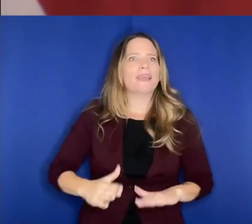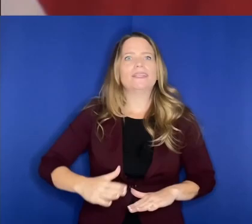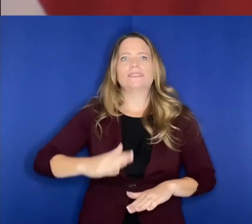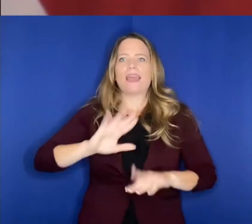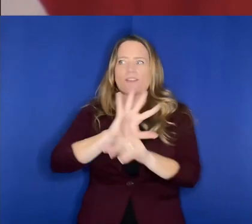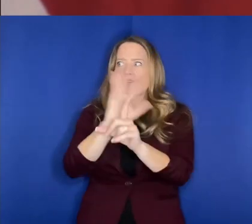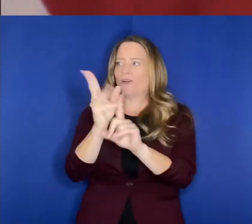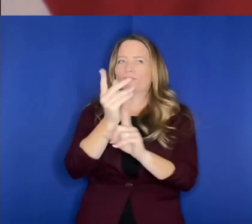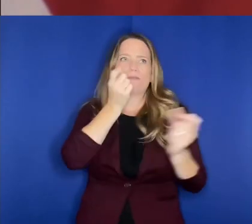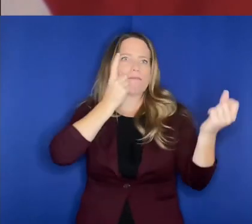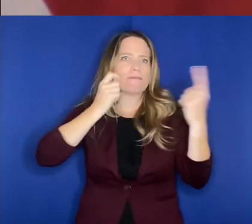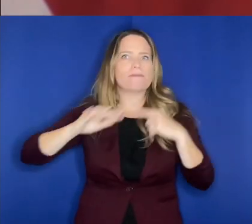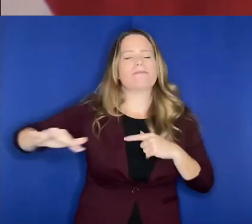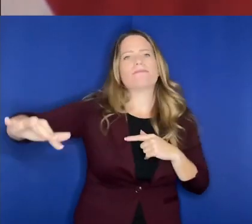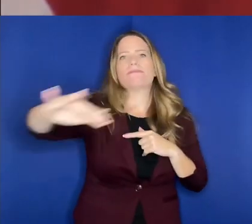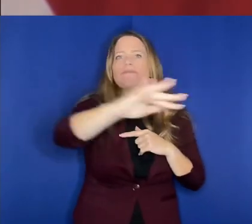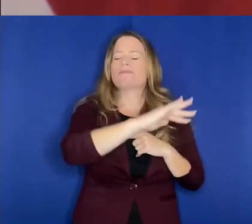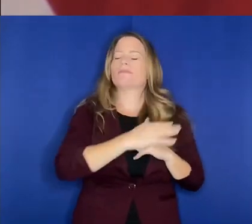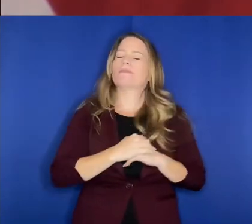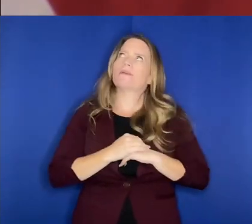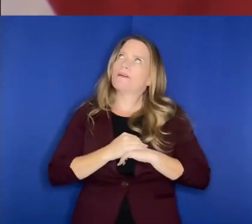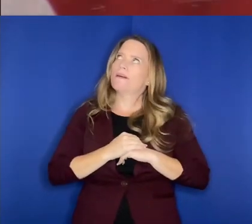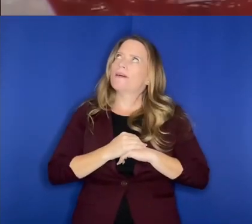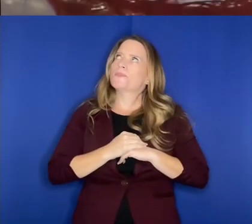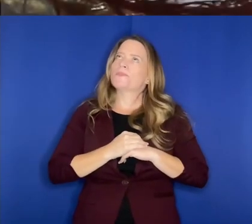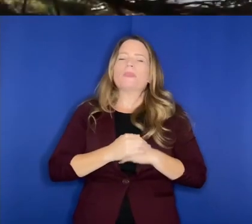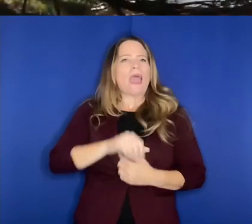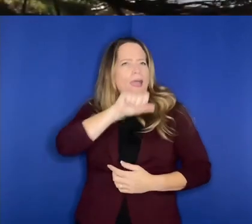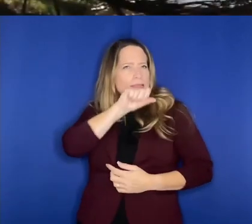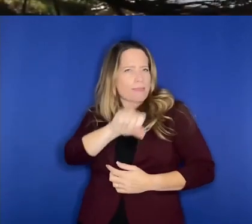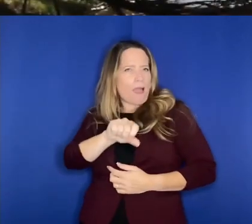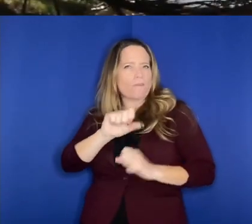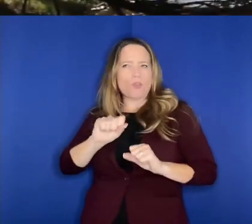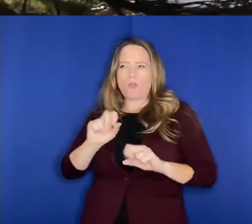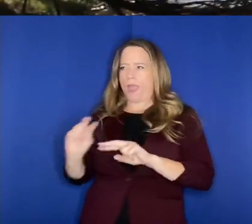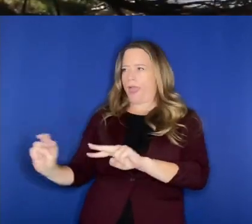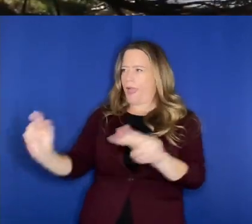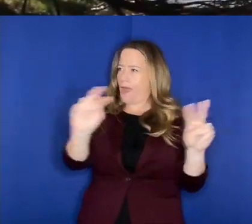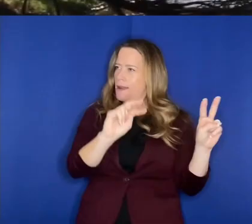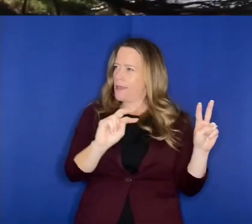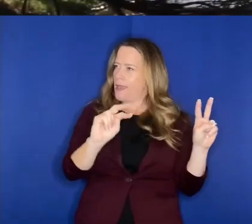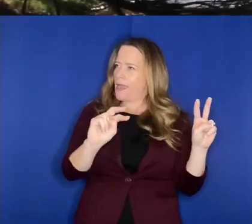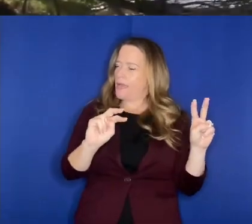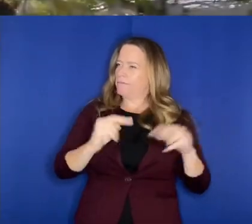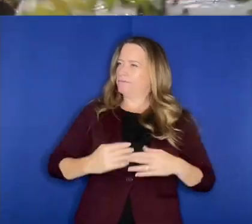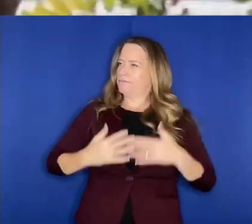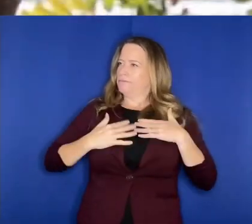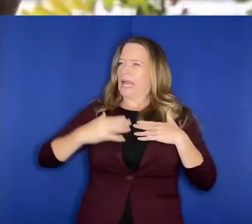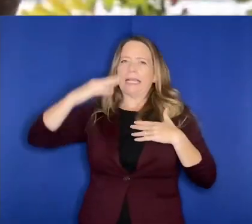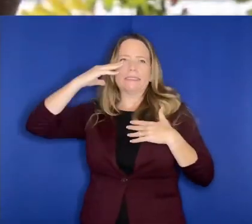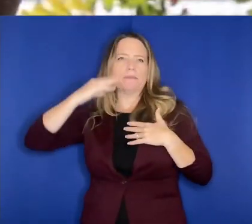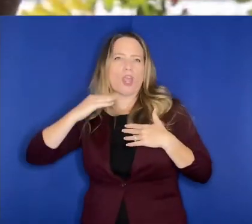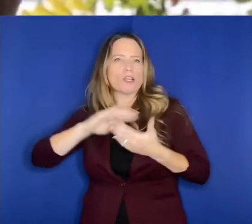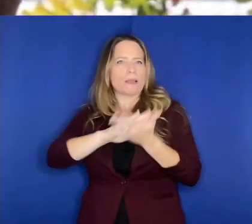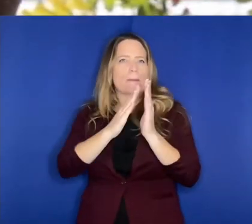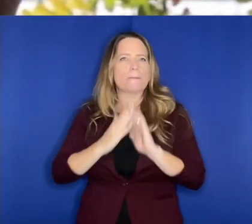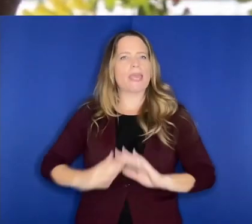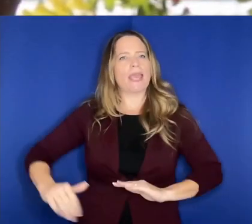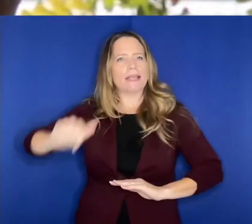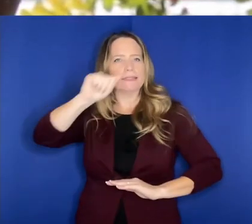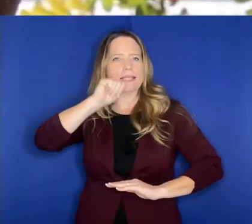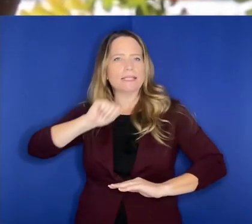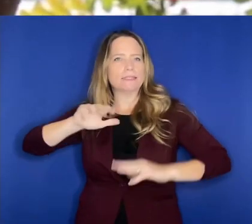of peace and cultural understanding. What I love about the garden is that it allows us to experience